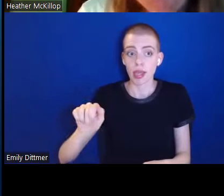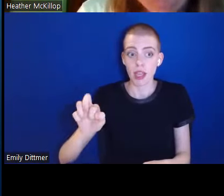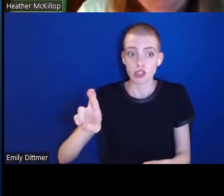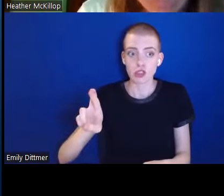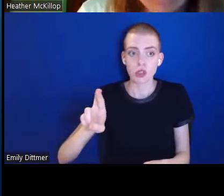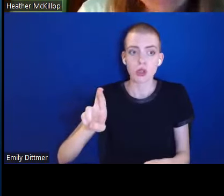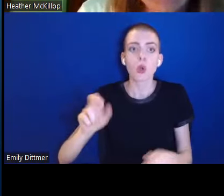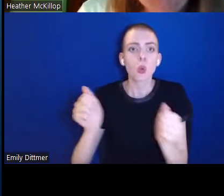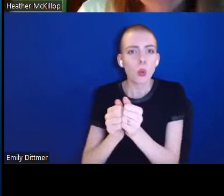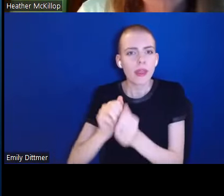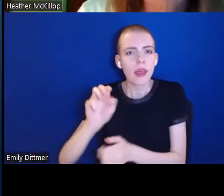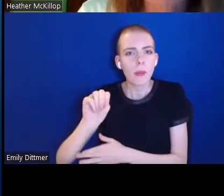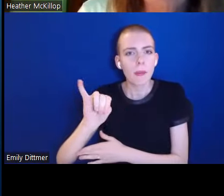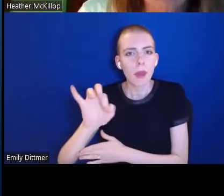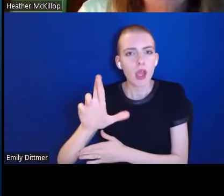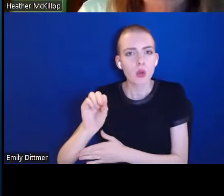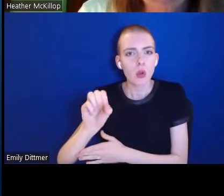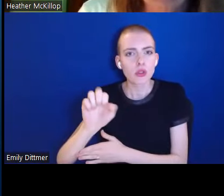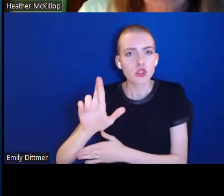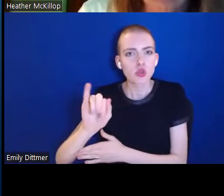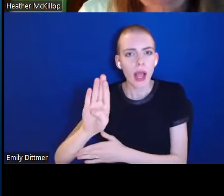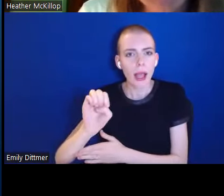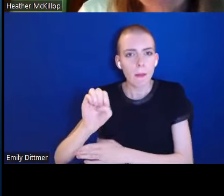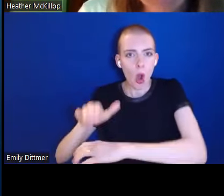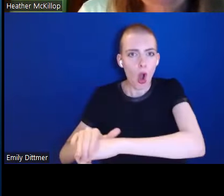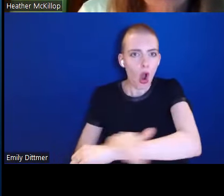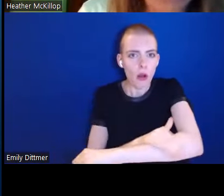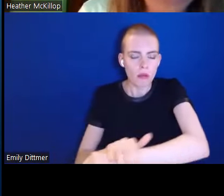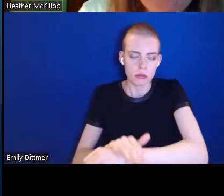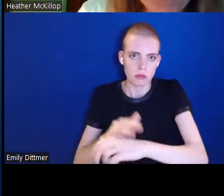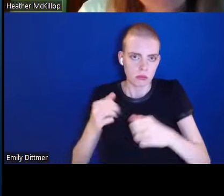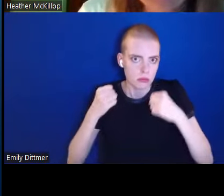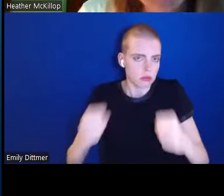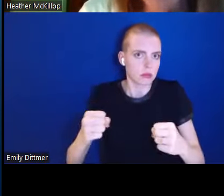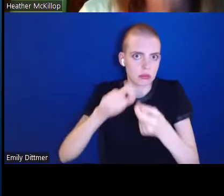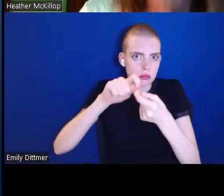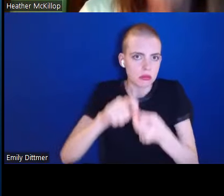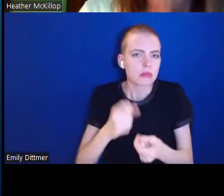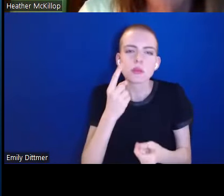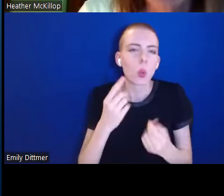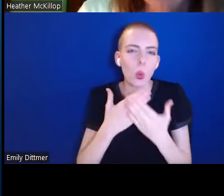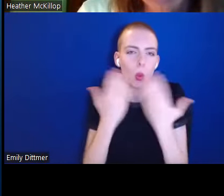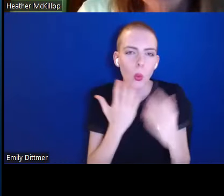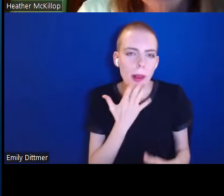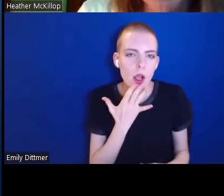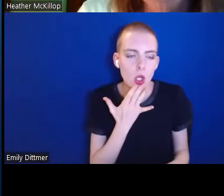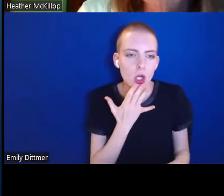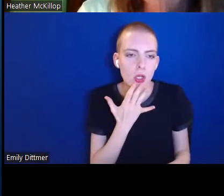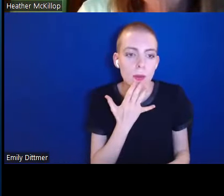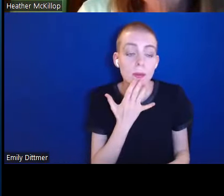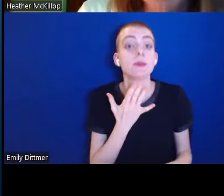arm, and that is very detailed but doesn't have color. And with the grant, I got